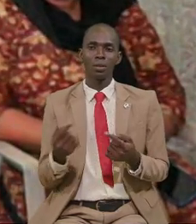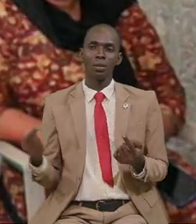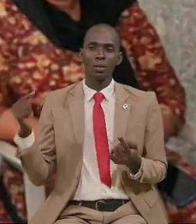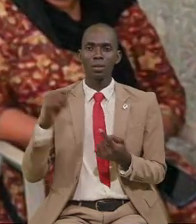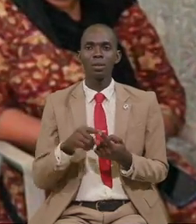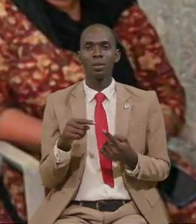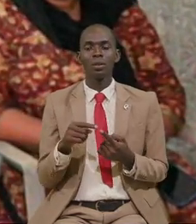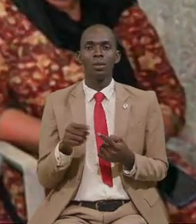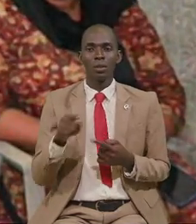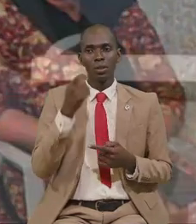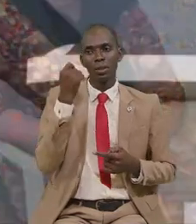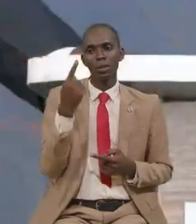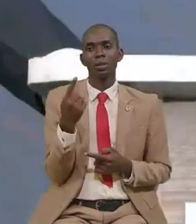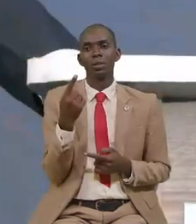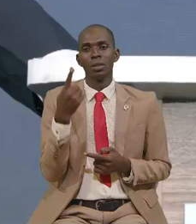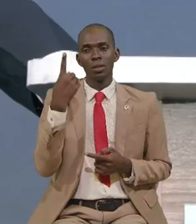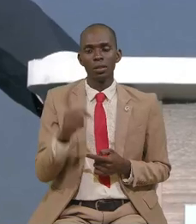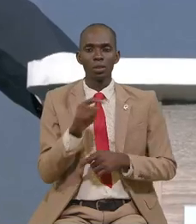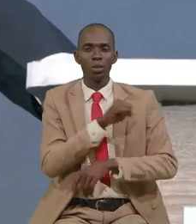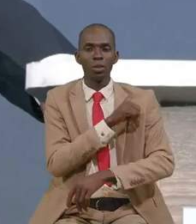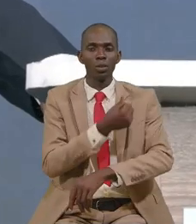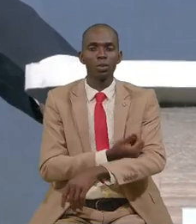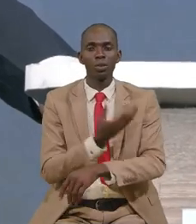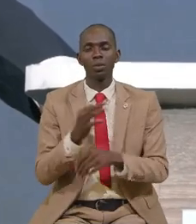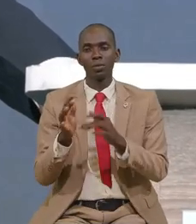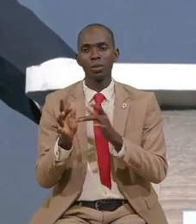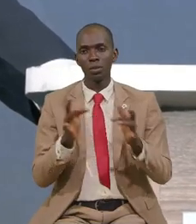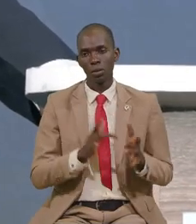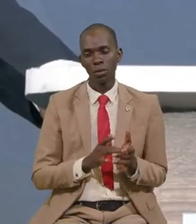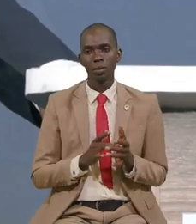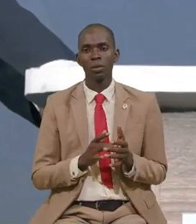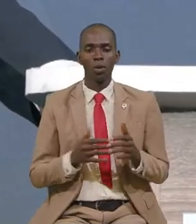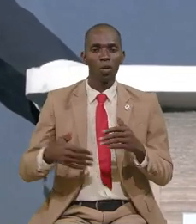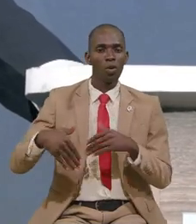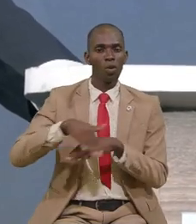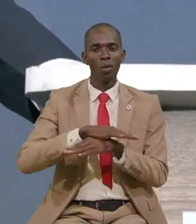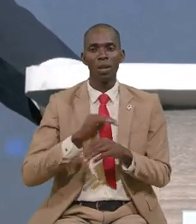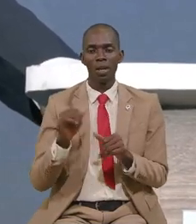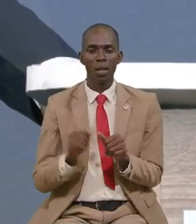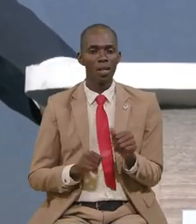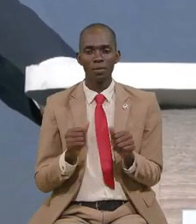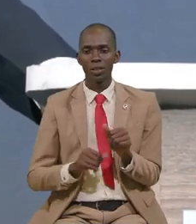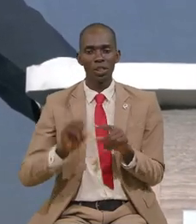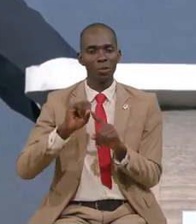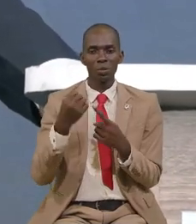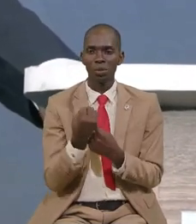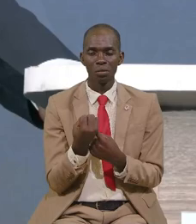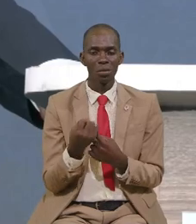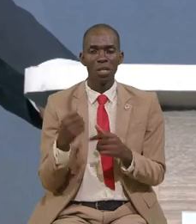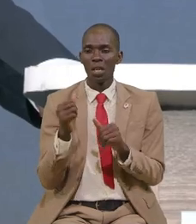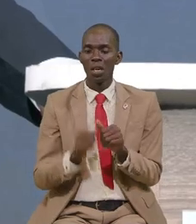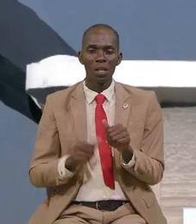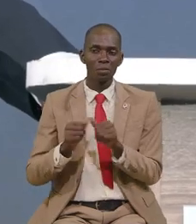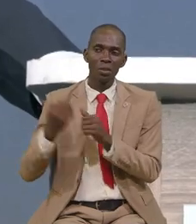You understand? The authority of Jesus covers every situation, every